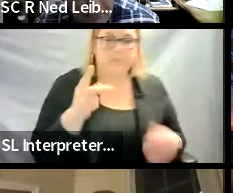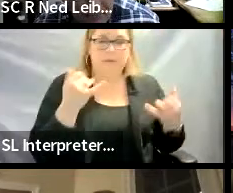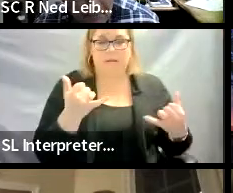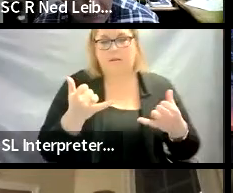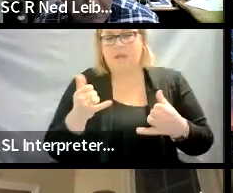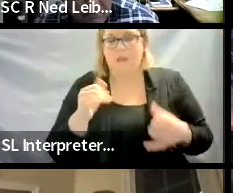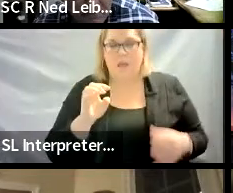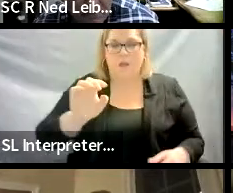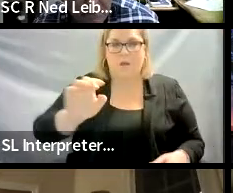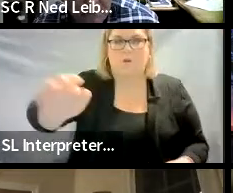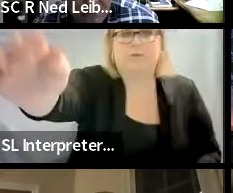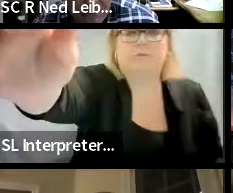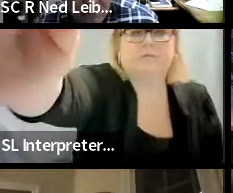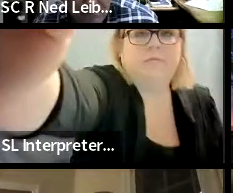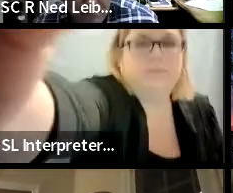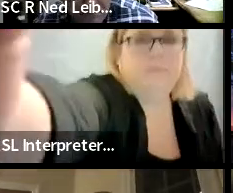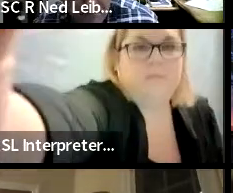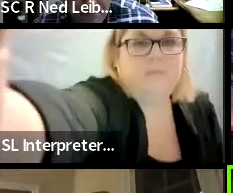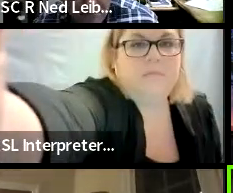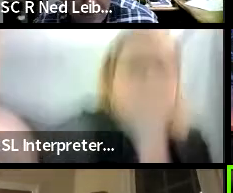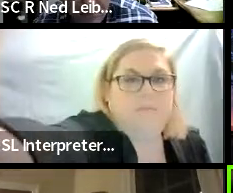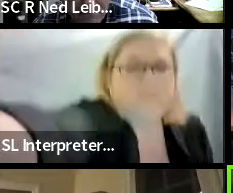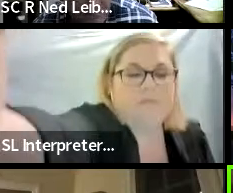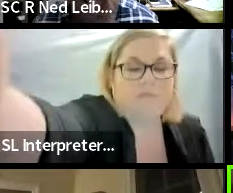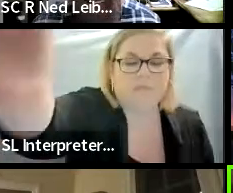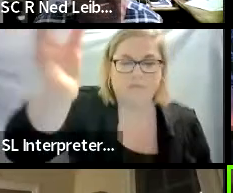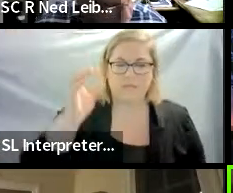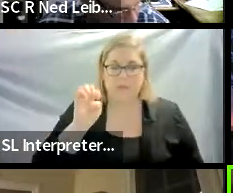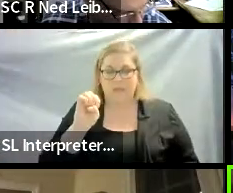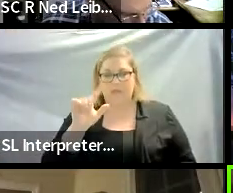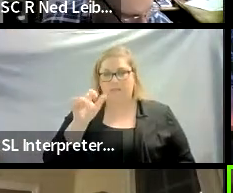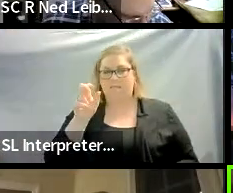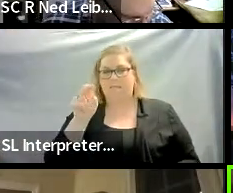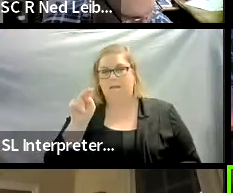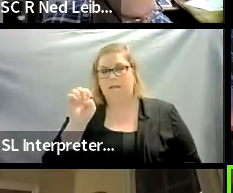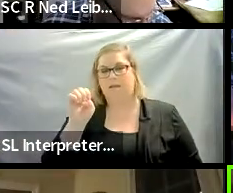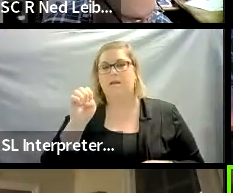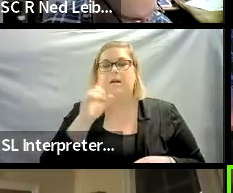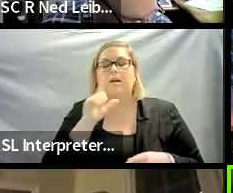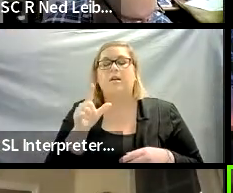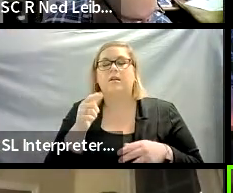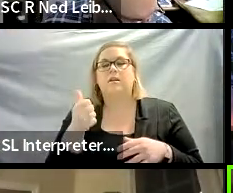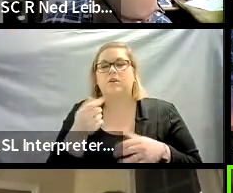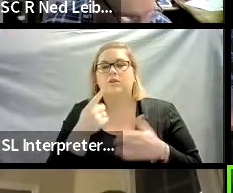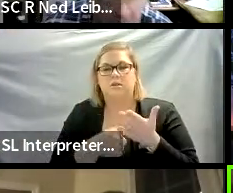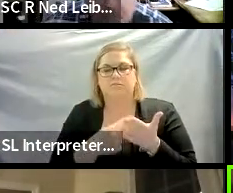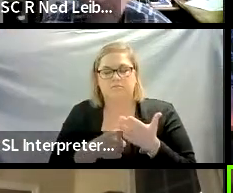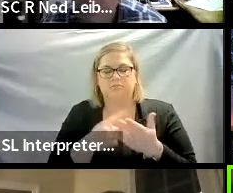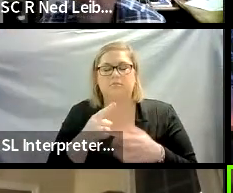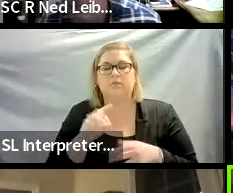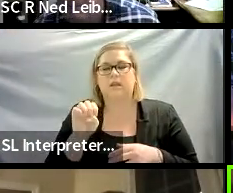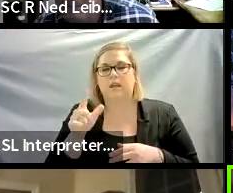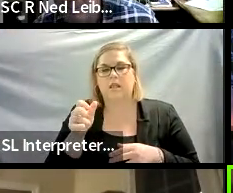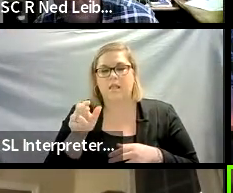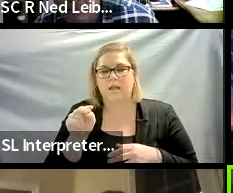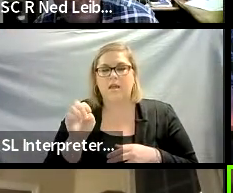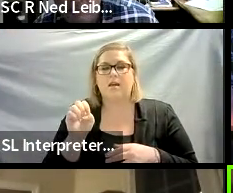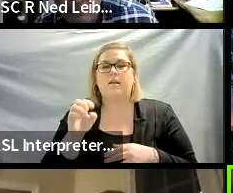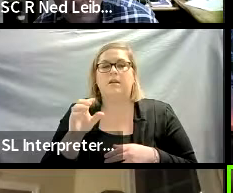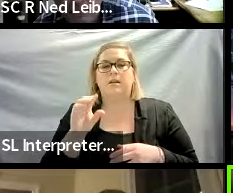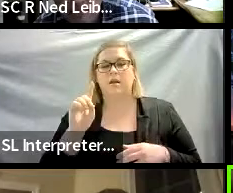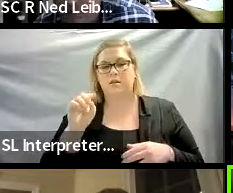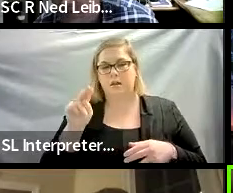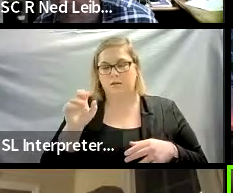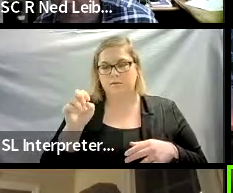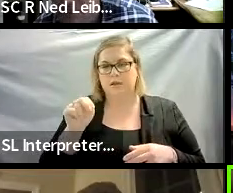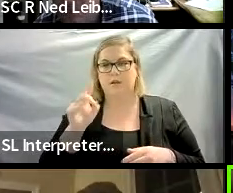air and the weatherization subcommittee. Hi, everyone. Good evening. Elaine Lobson with Little